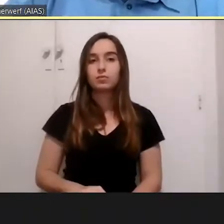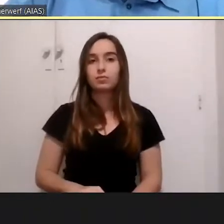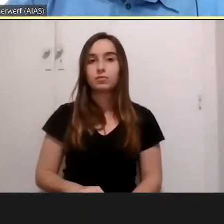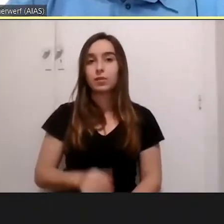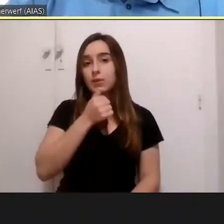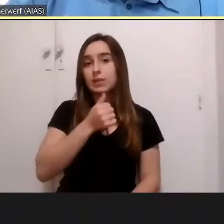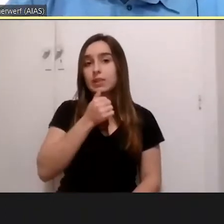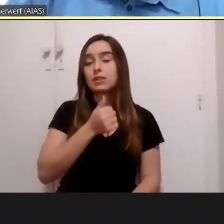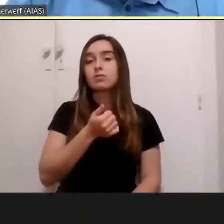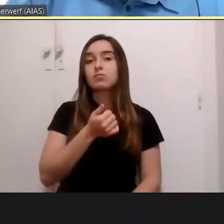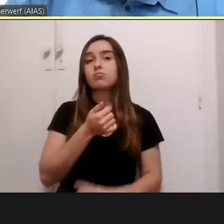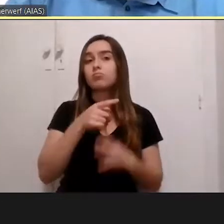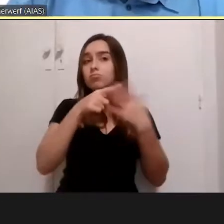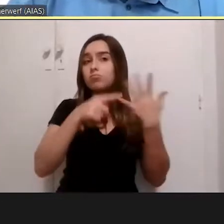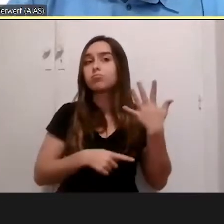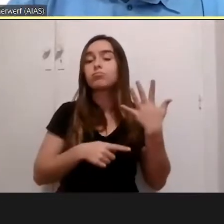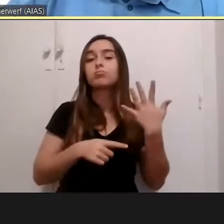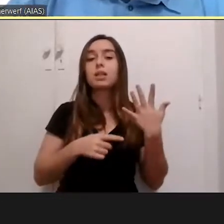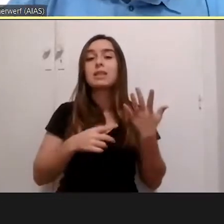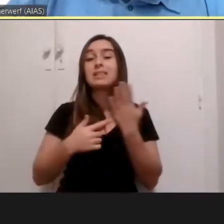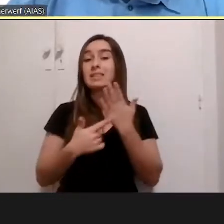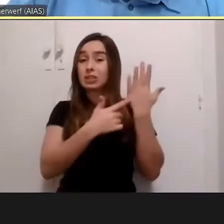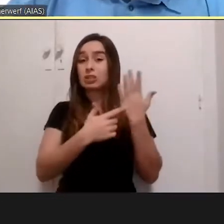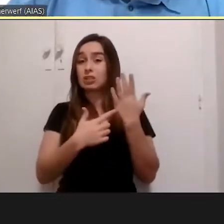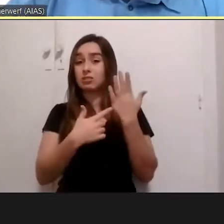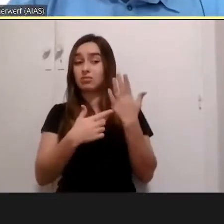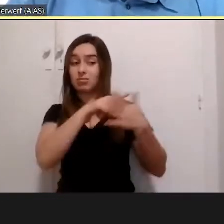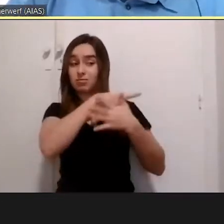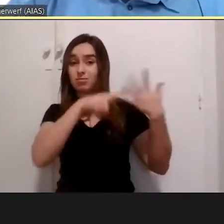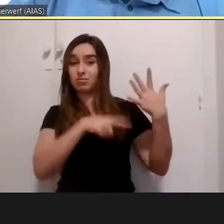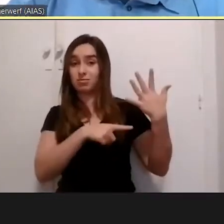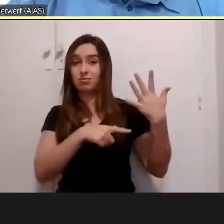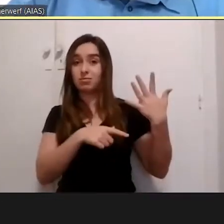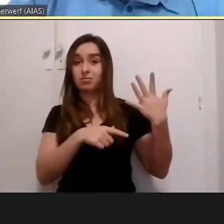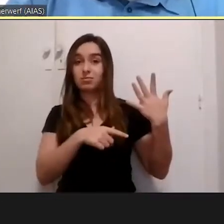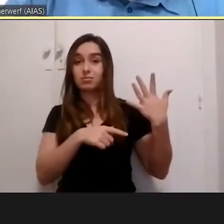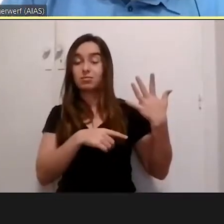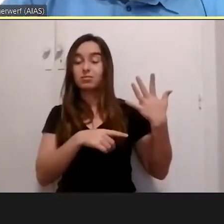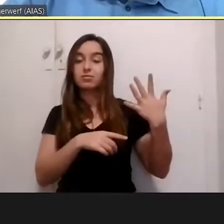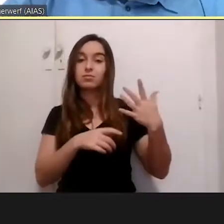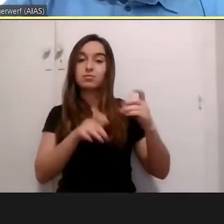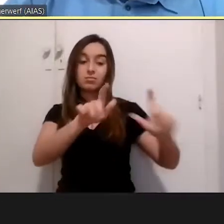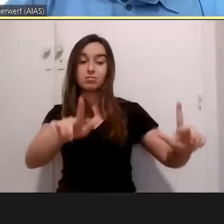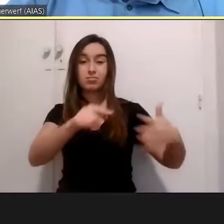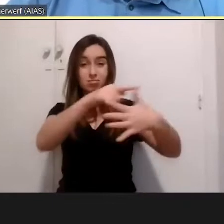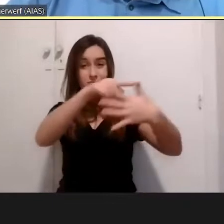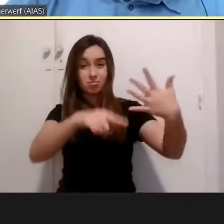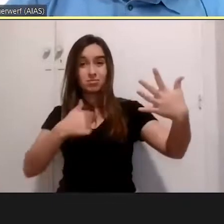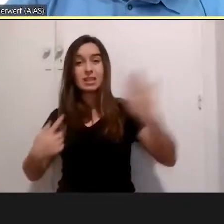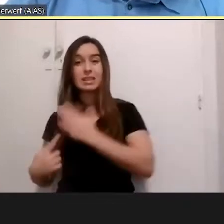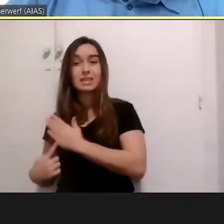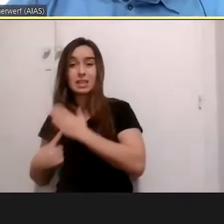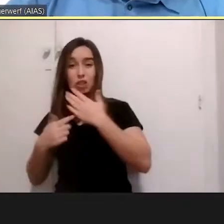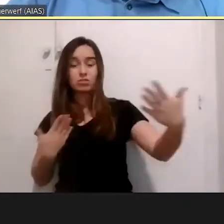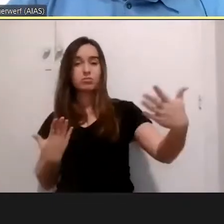and on all these let's say performance indicators can actually have a huge impact, and allows